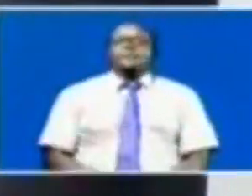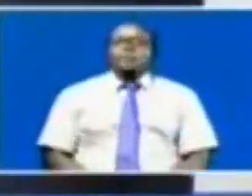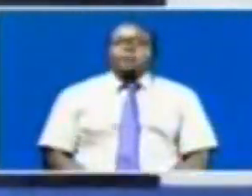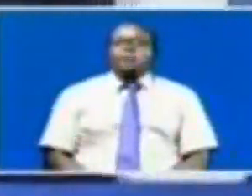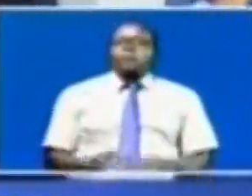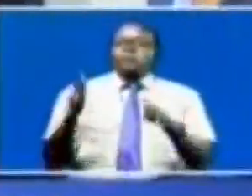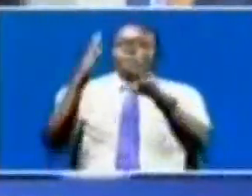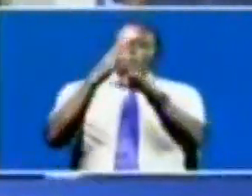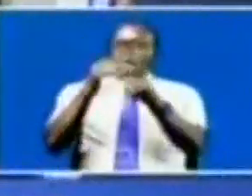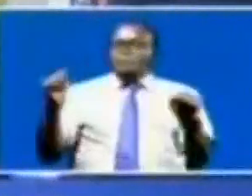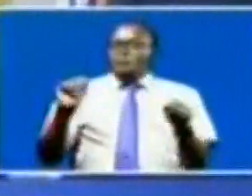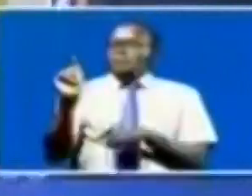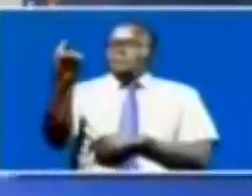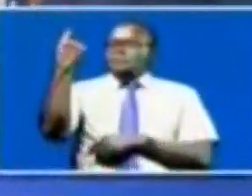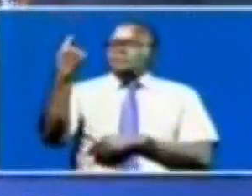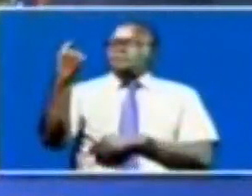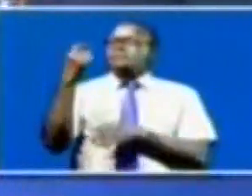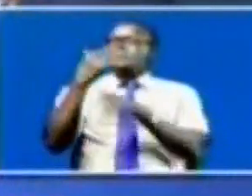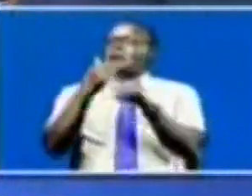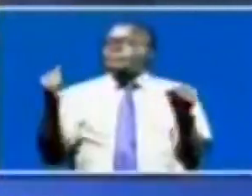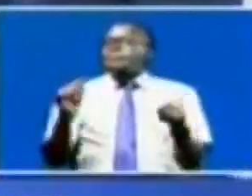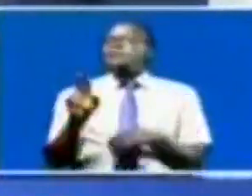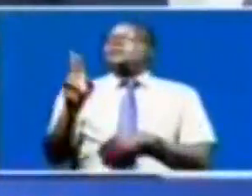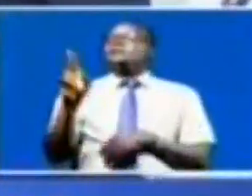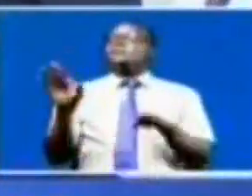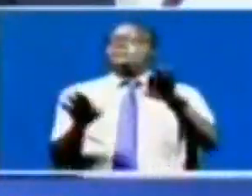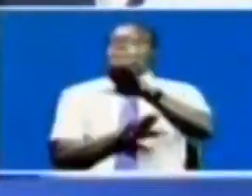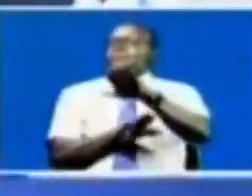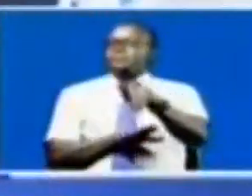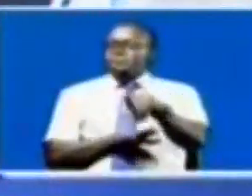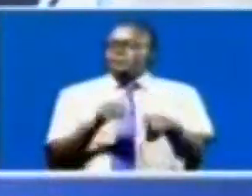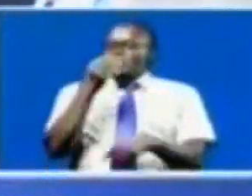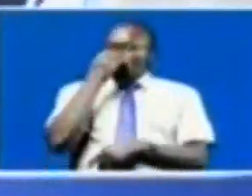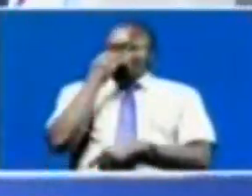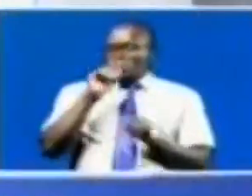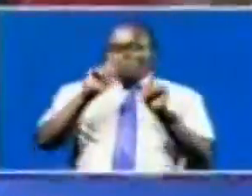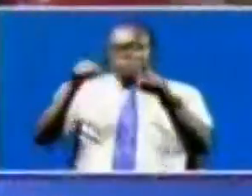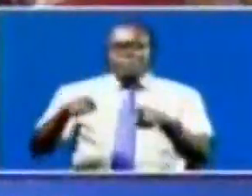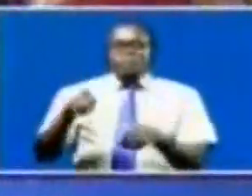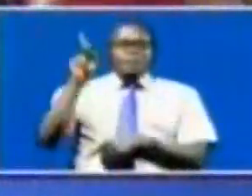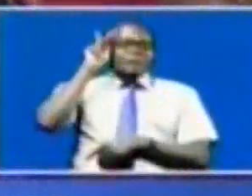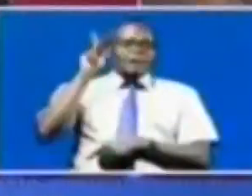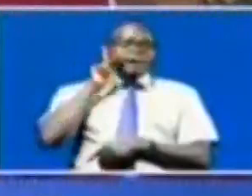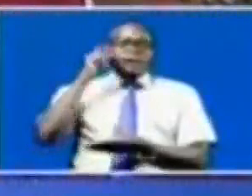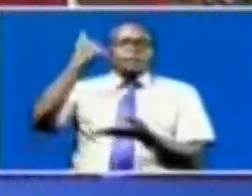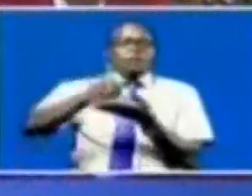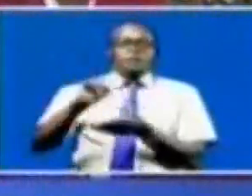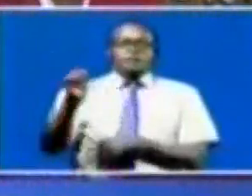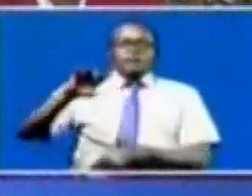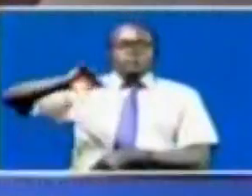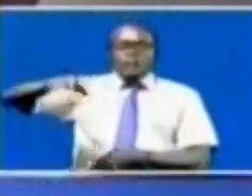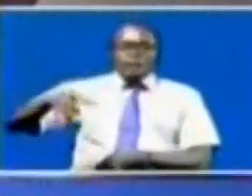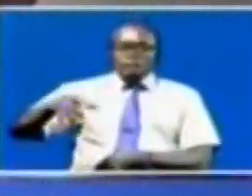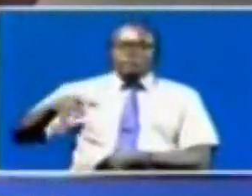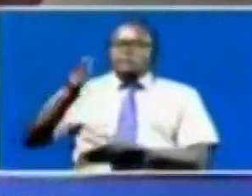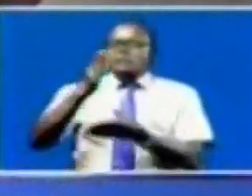Deputy President William Ruto held a meeting with a section of leaders from Western Region and youth from Nairobi at his current office, Nairobi County. The leader said